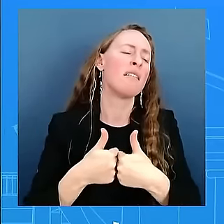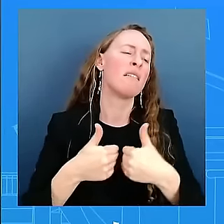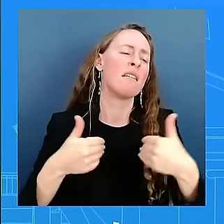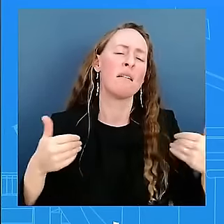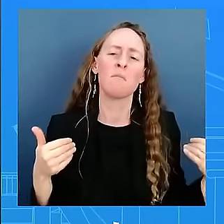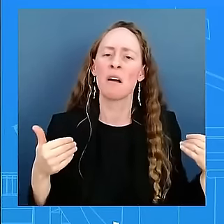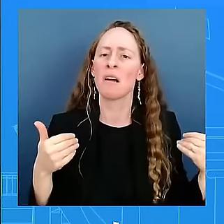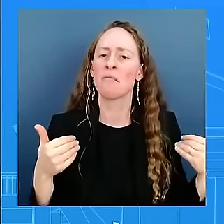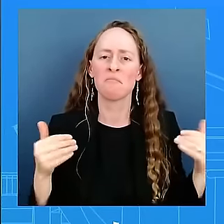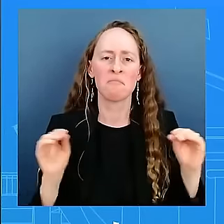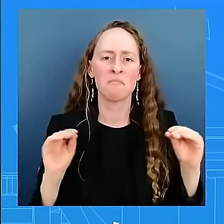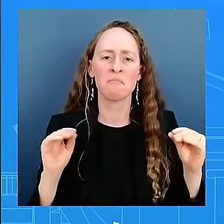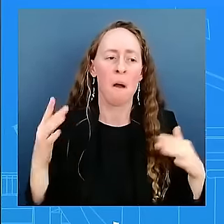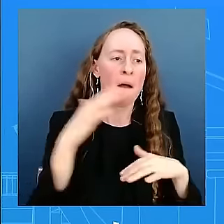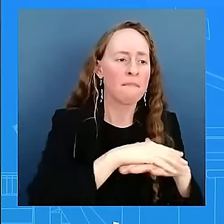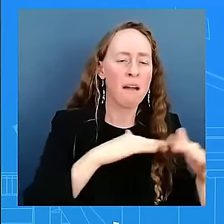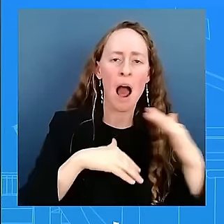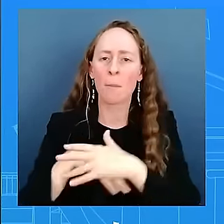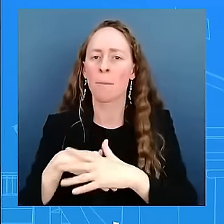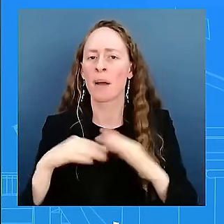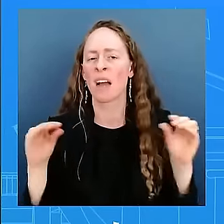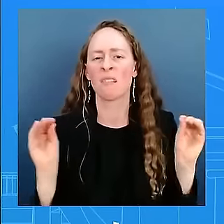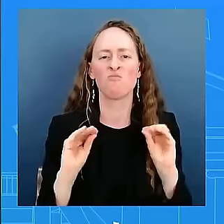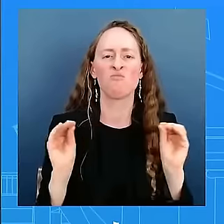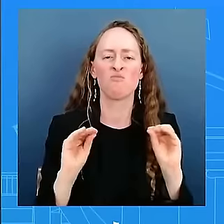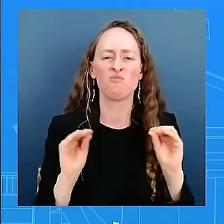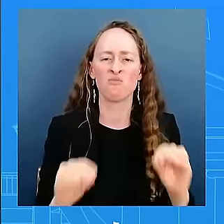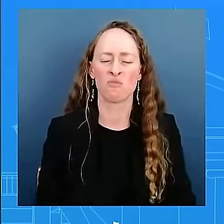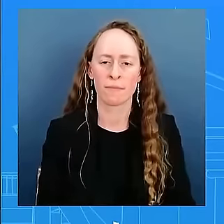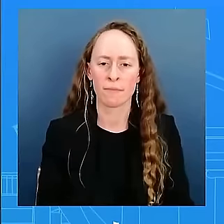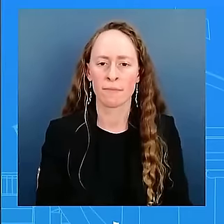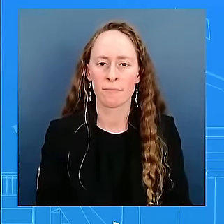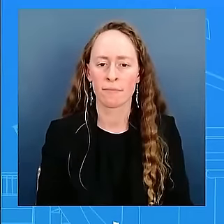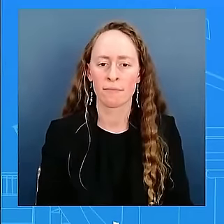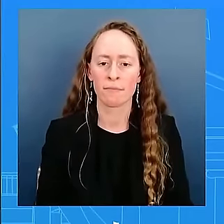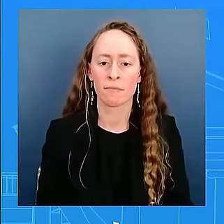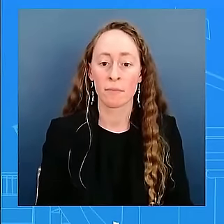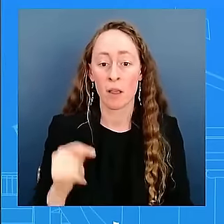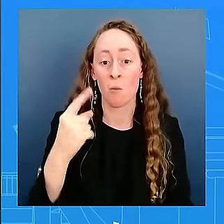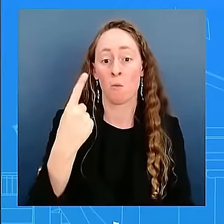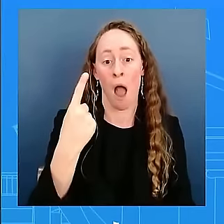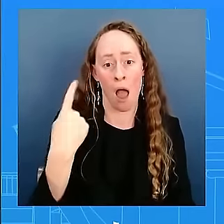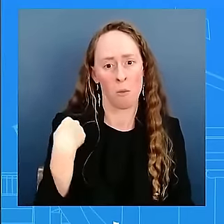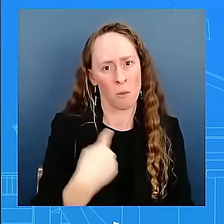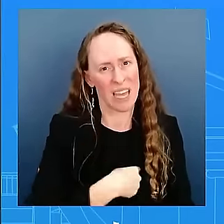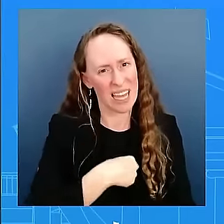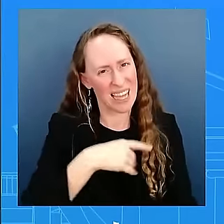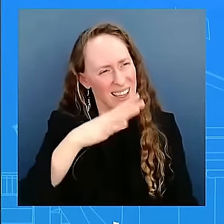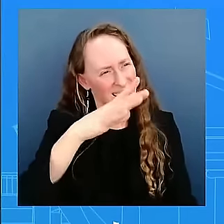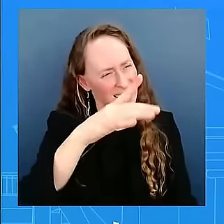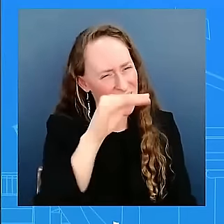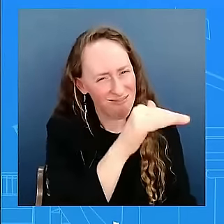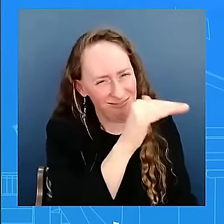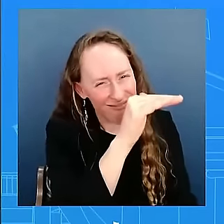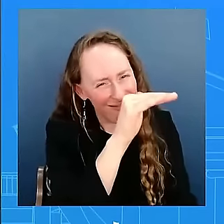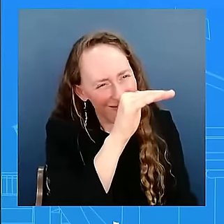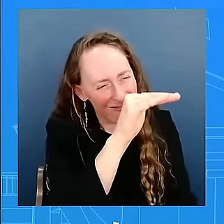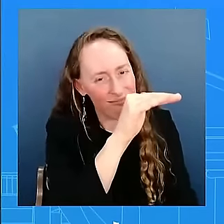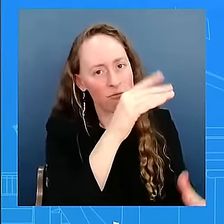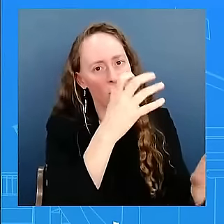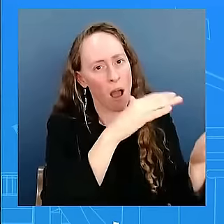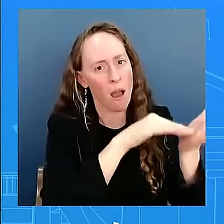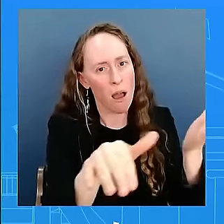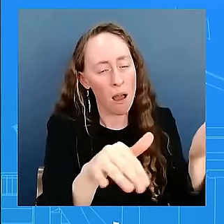really about the practical issue of producing this exchange. The other is a much more complex question